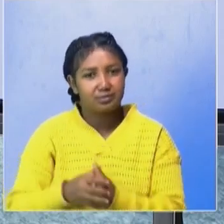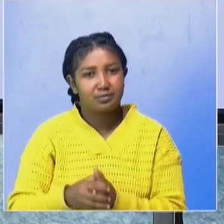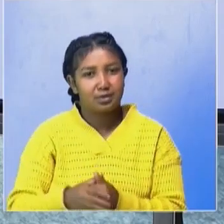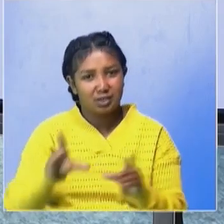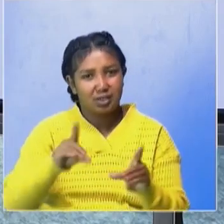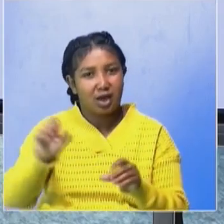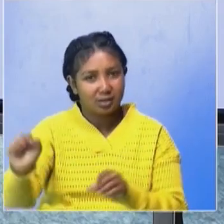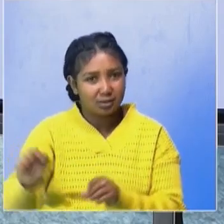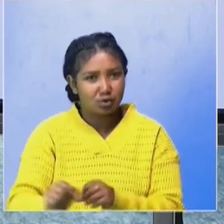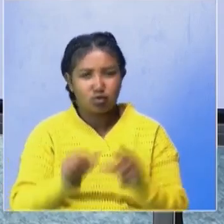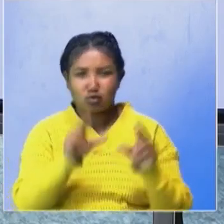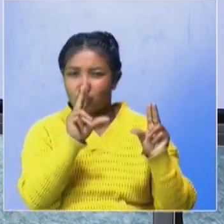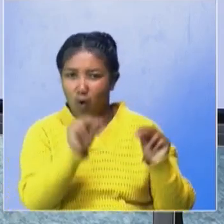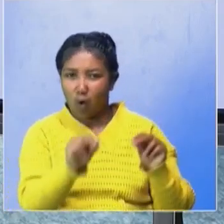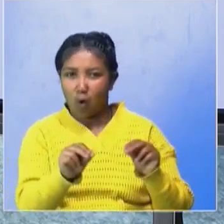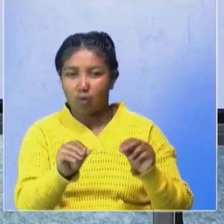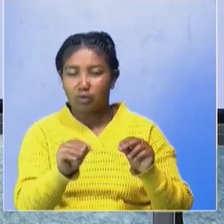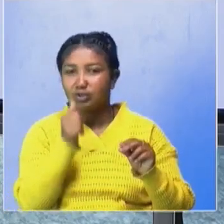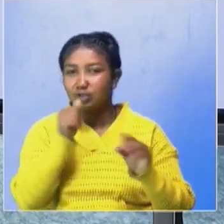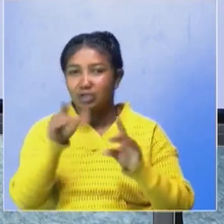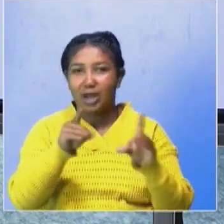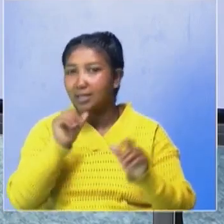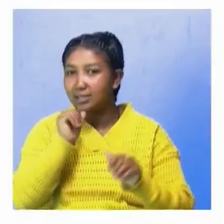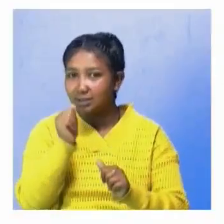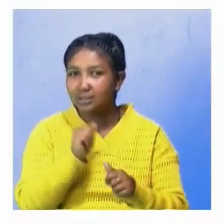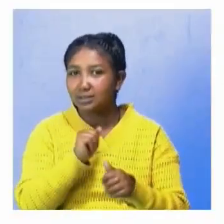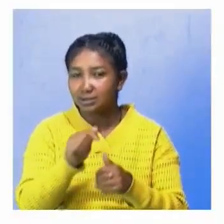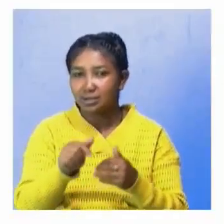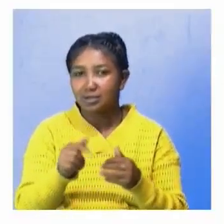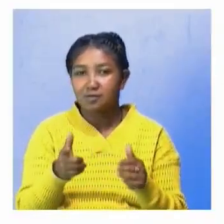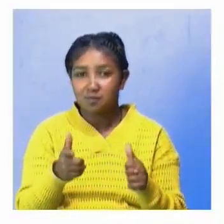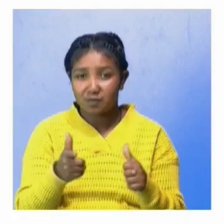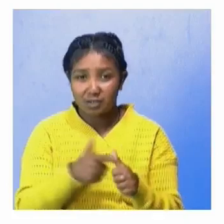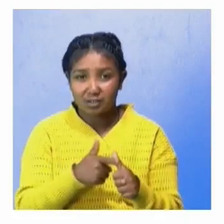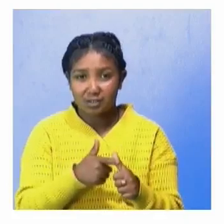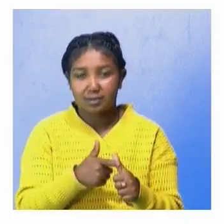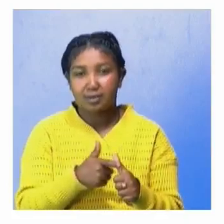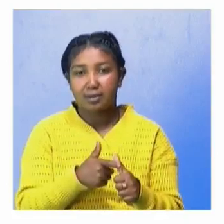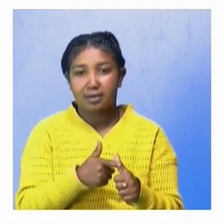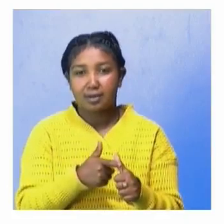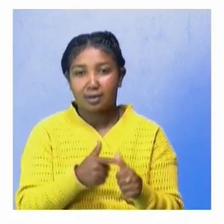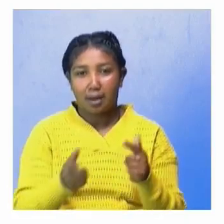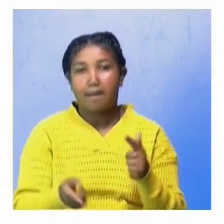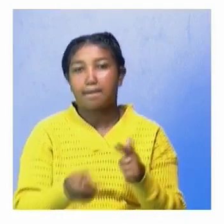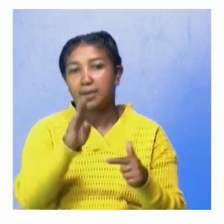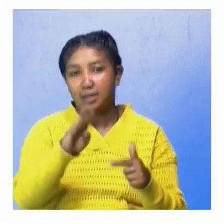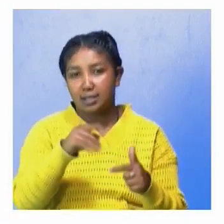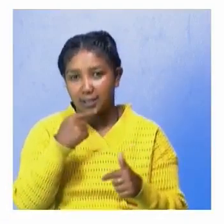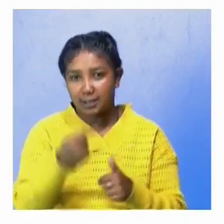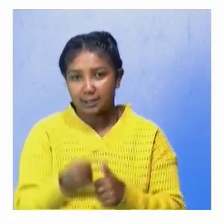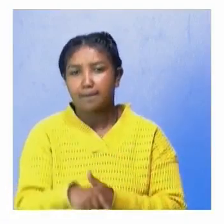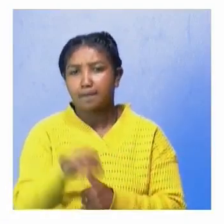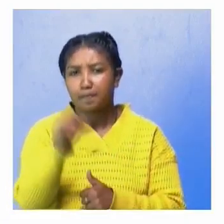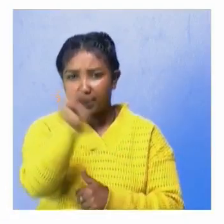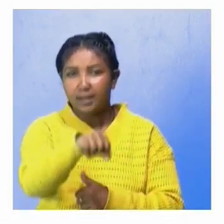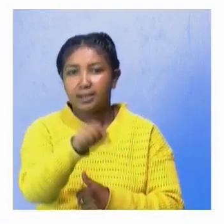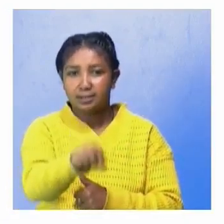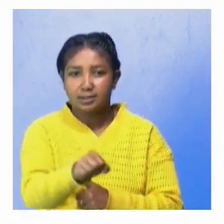Or no, she doesn't. So the first student, student B, maybe say what?